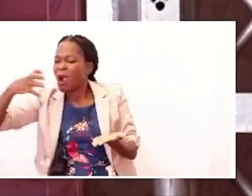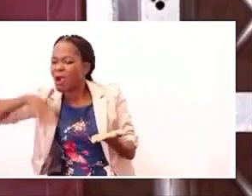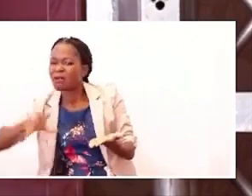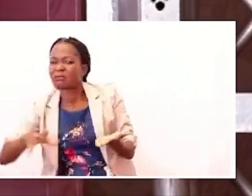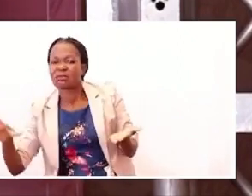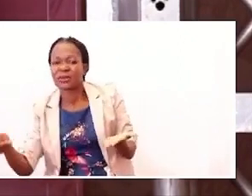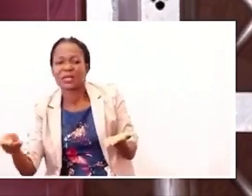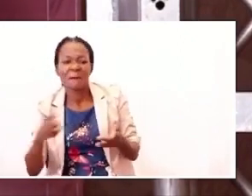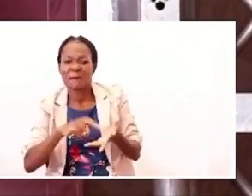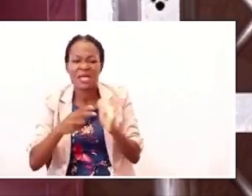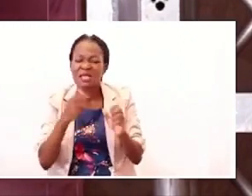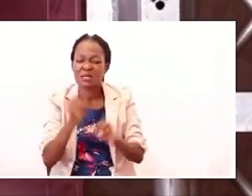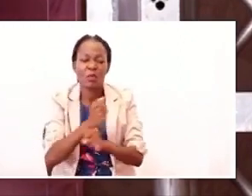inevitable.